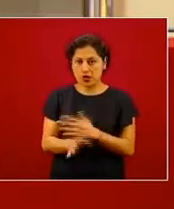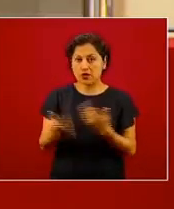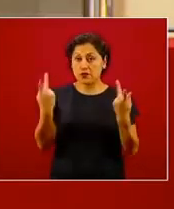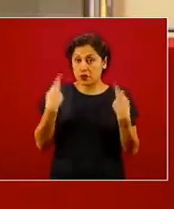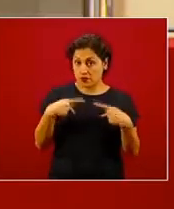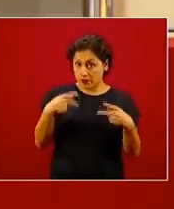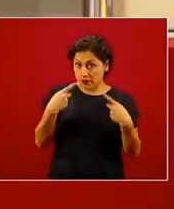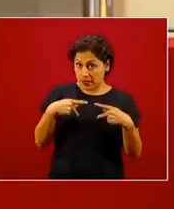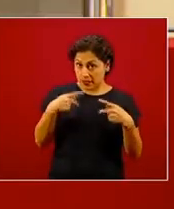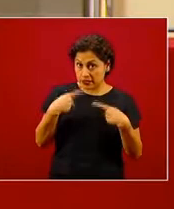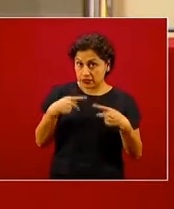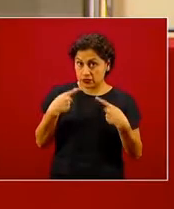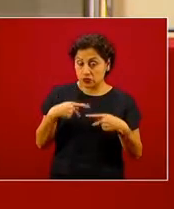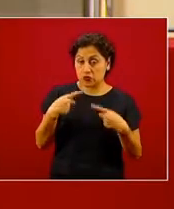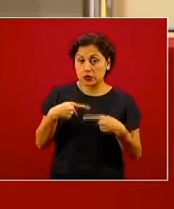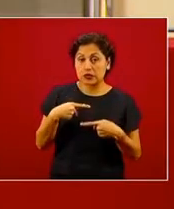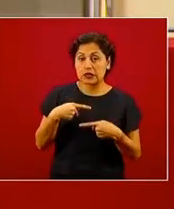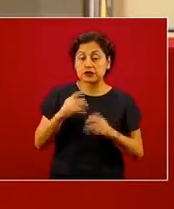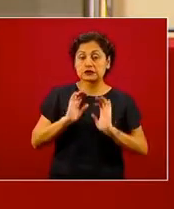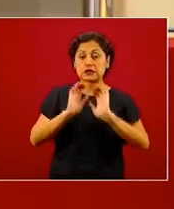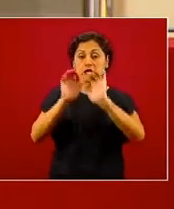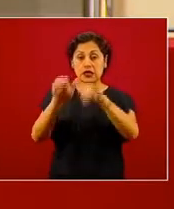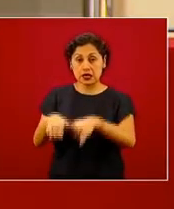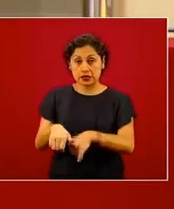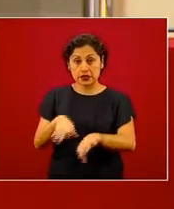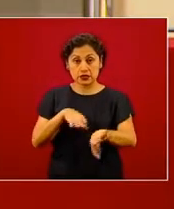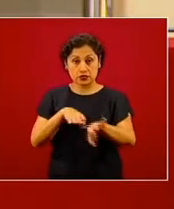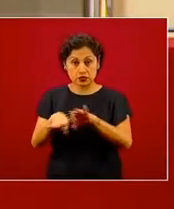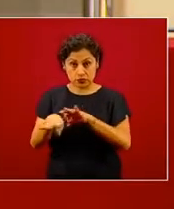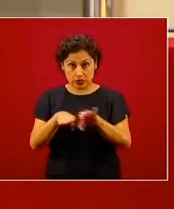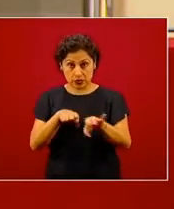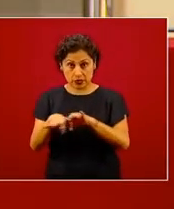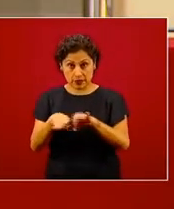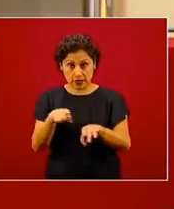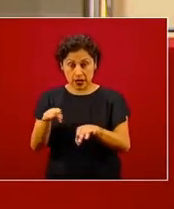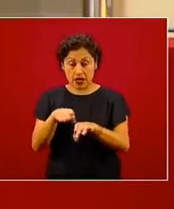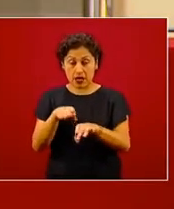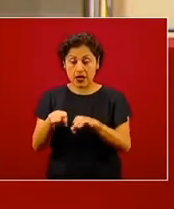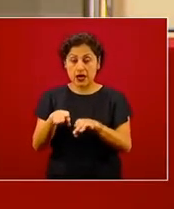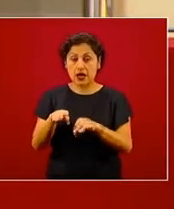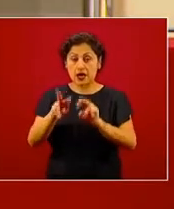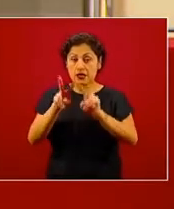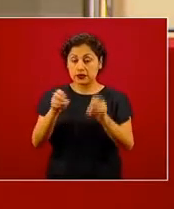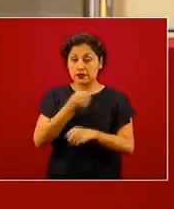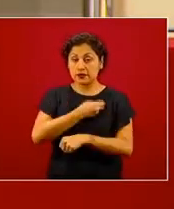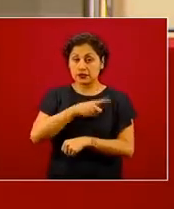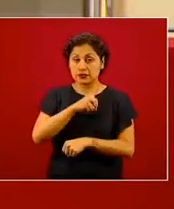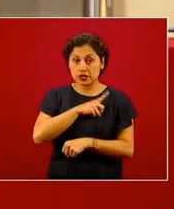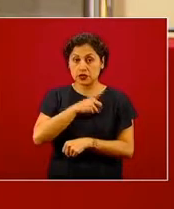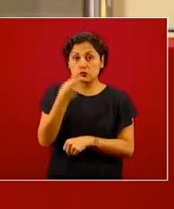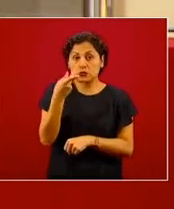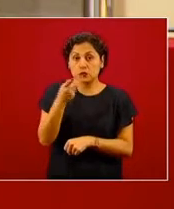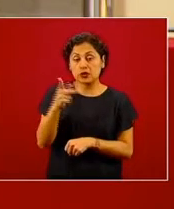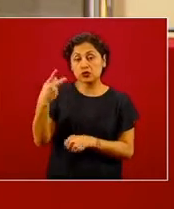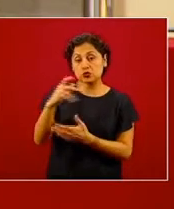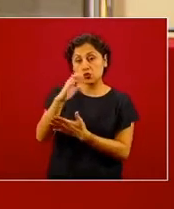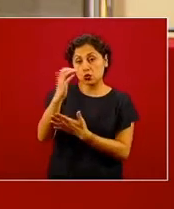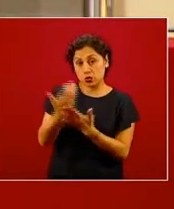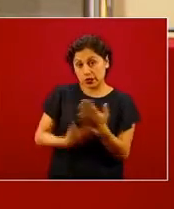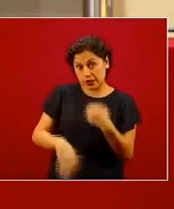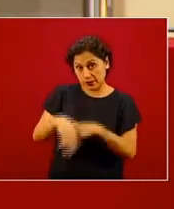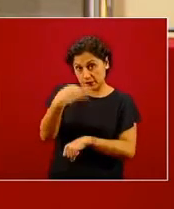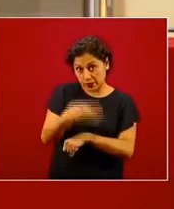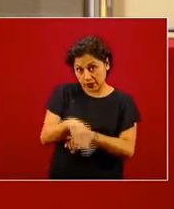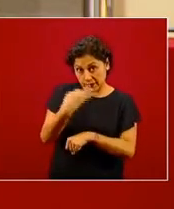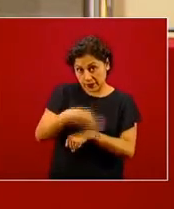workers who are infected and who may unfortunately die in this battle, but what are we going to